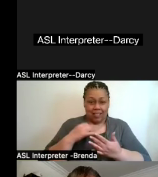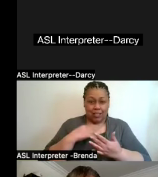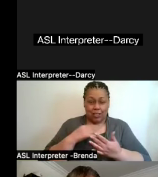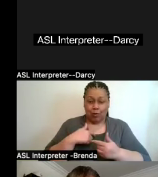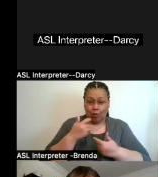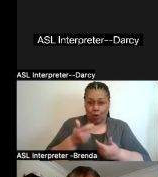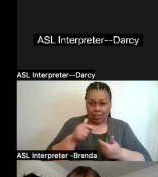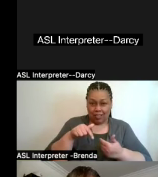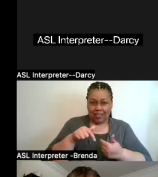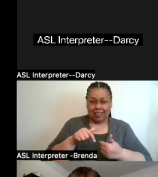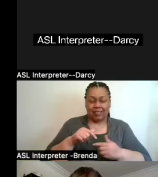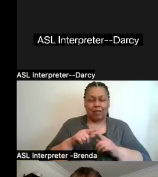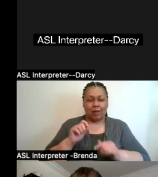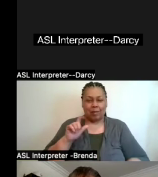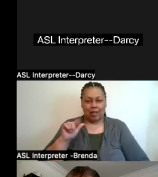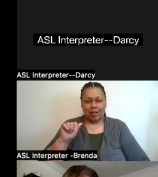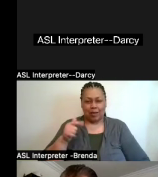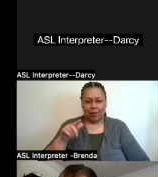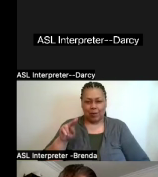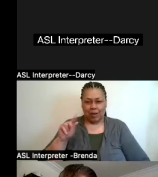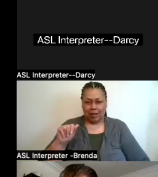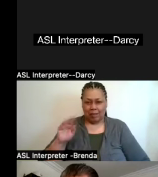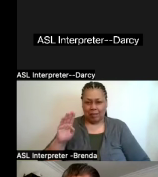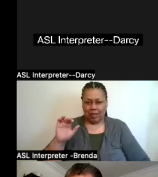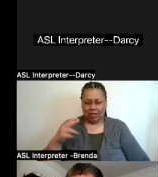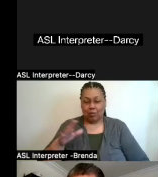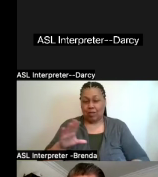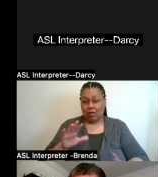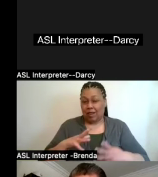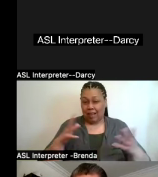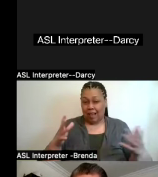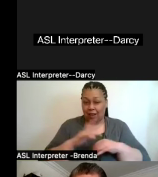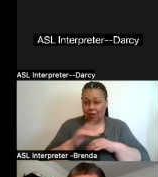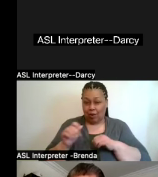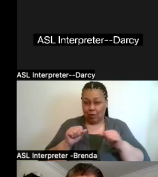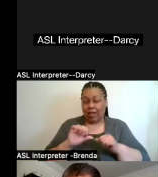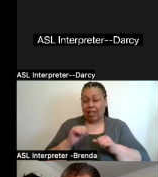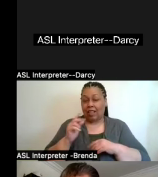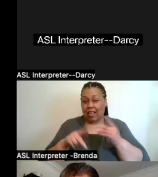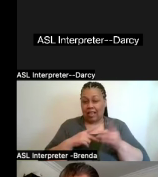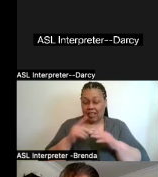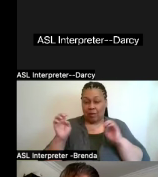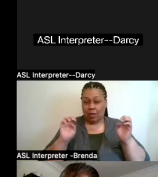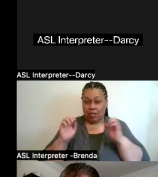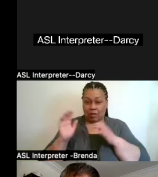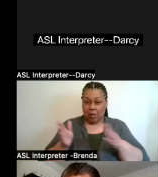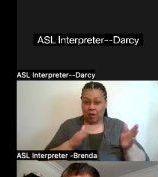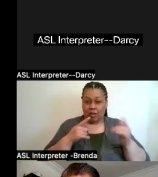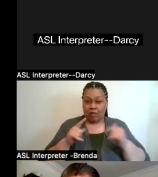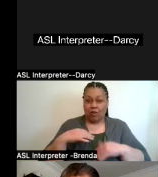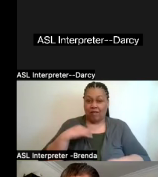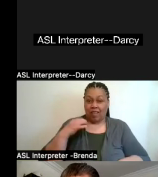this. We do a lot of earthquake and other type of emergency preparedness for our volunteers and